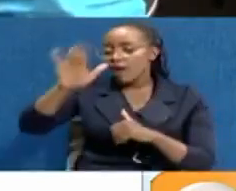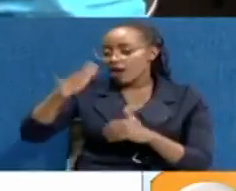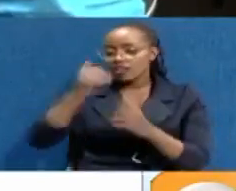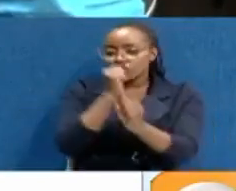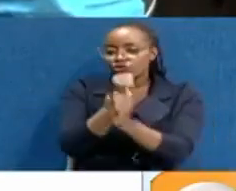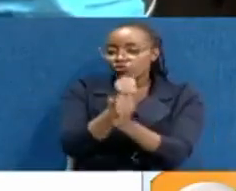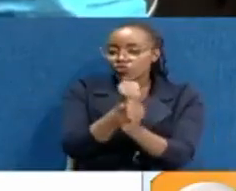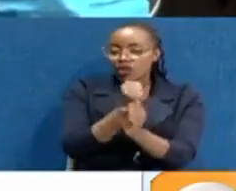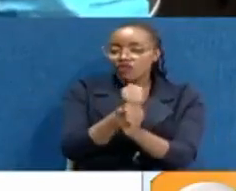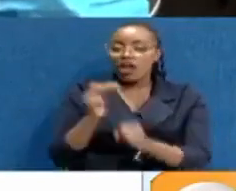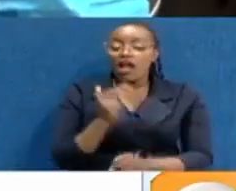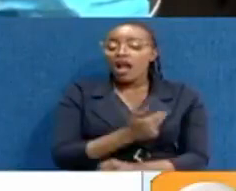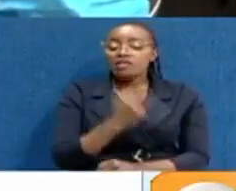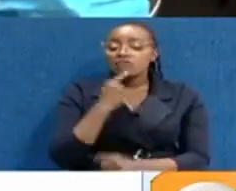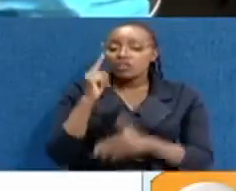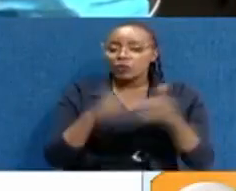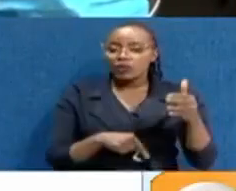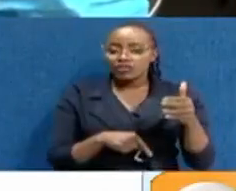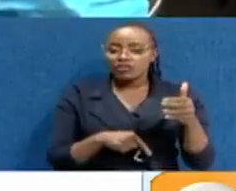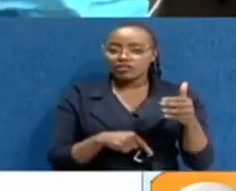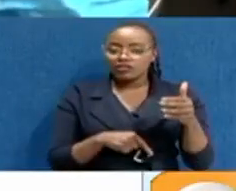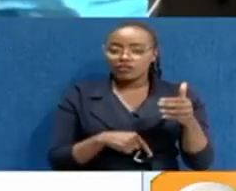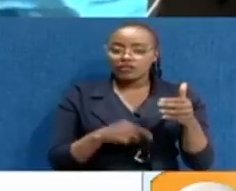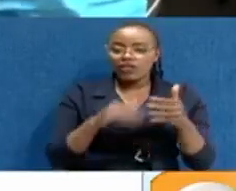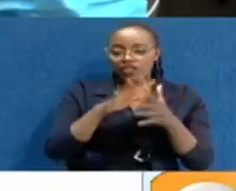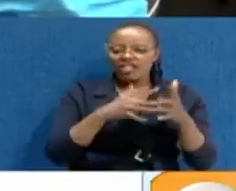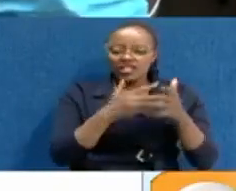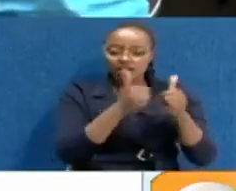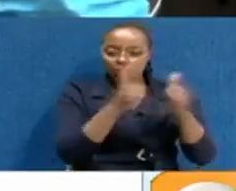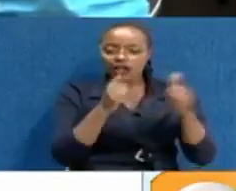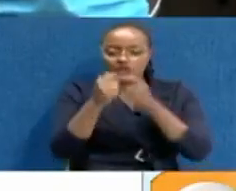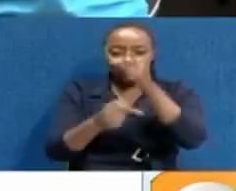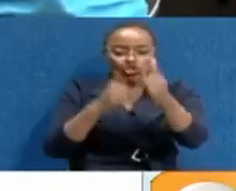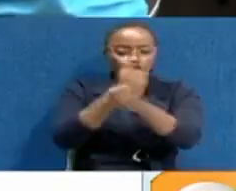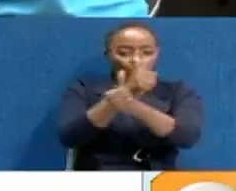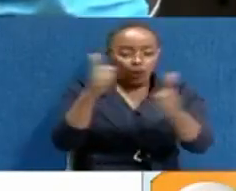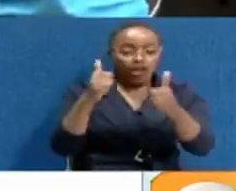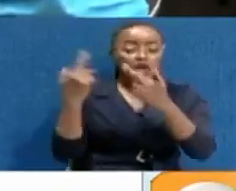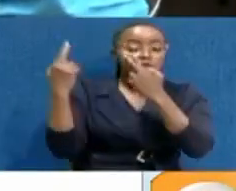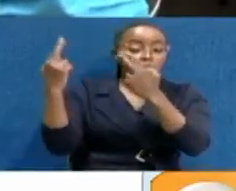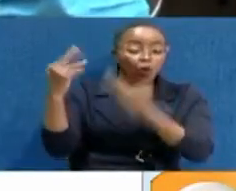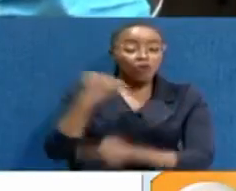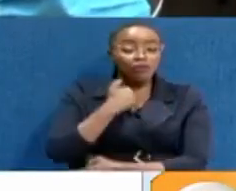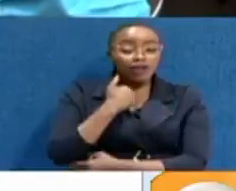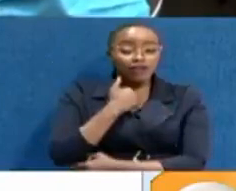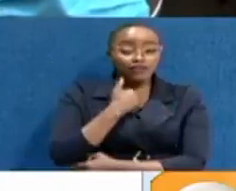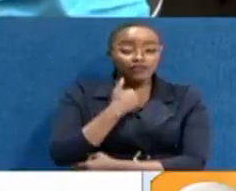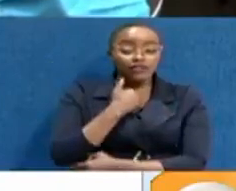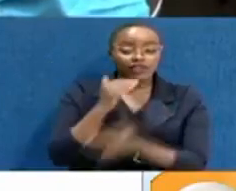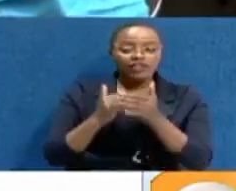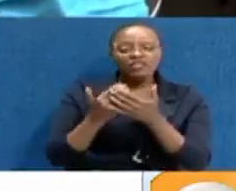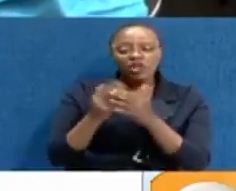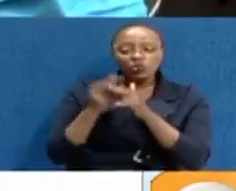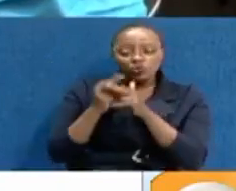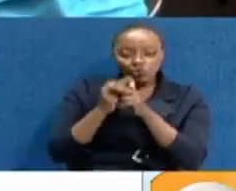So we can see that they are structured and they are going on well, and we are hoping that in the